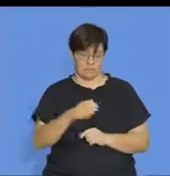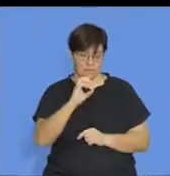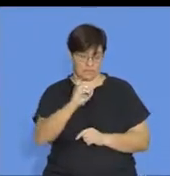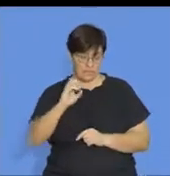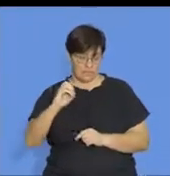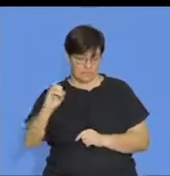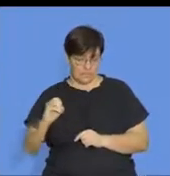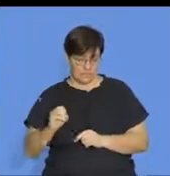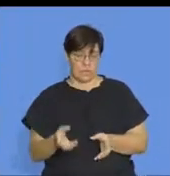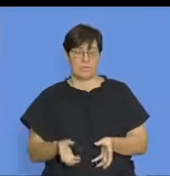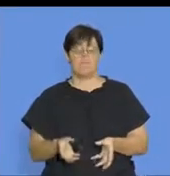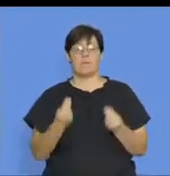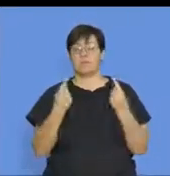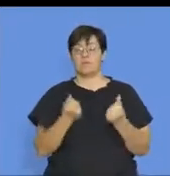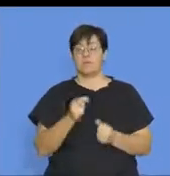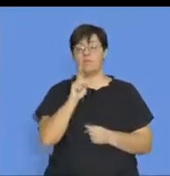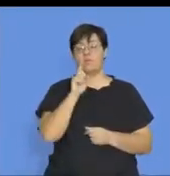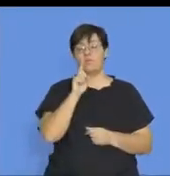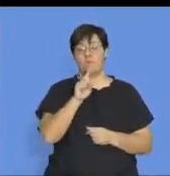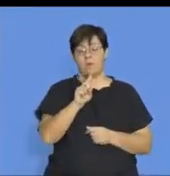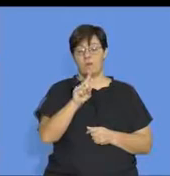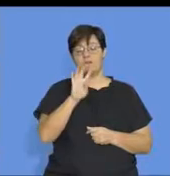And that gives us an amount of